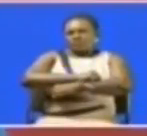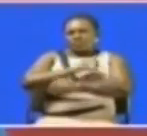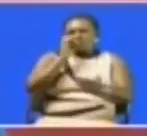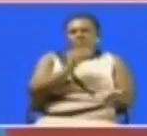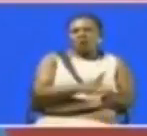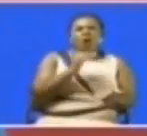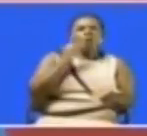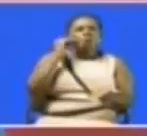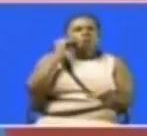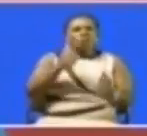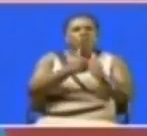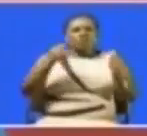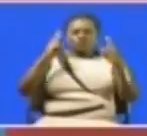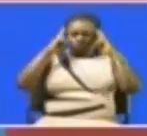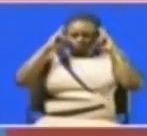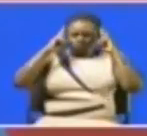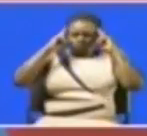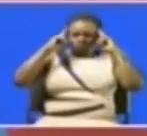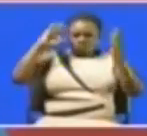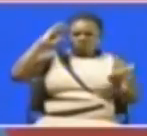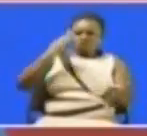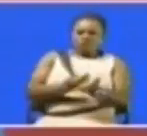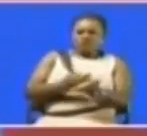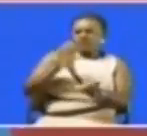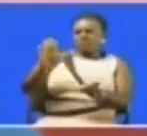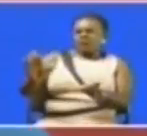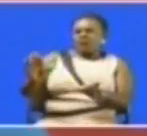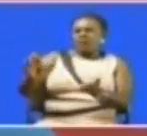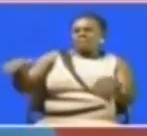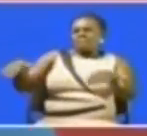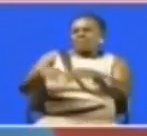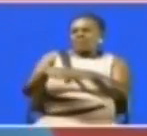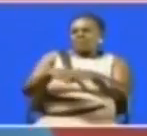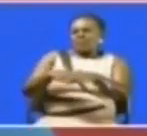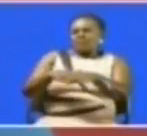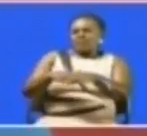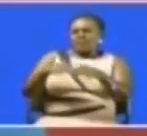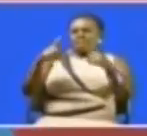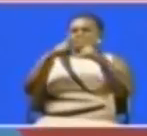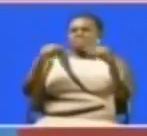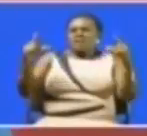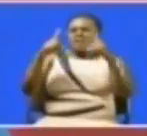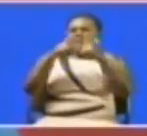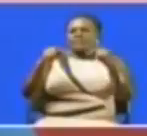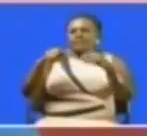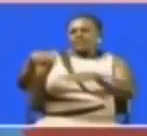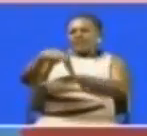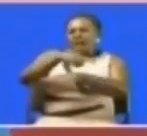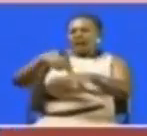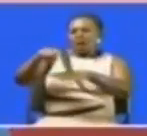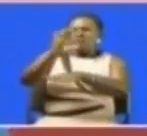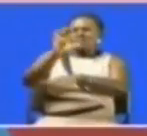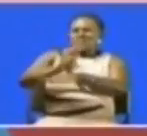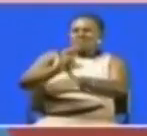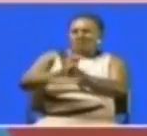for refusing to shave because of their faith. The girls, who are members of the Message of the Hour Assemblies Church in